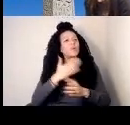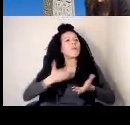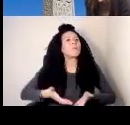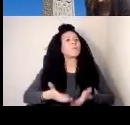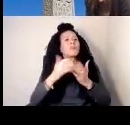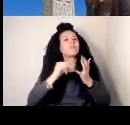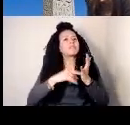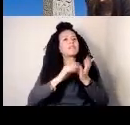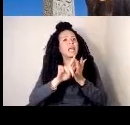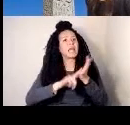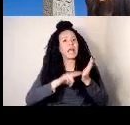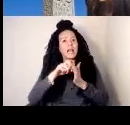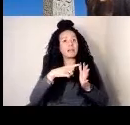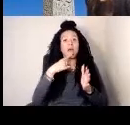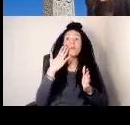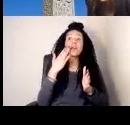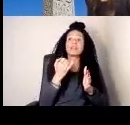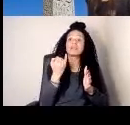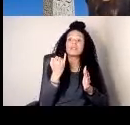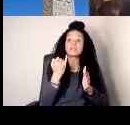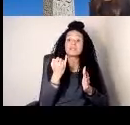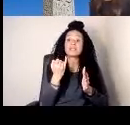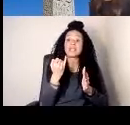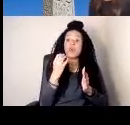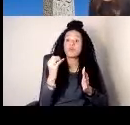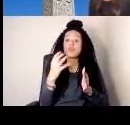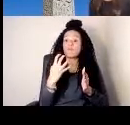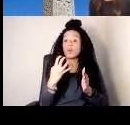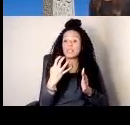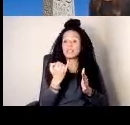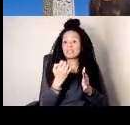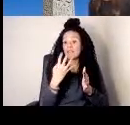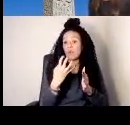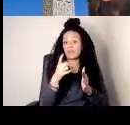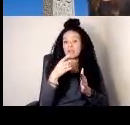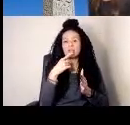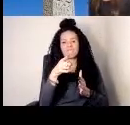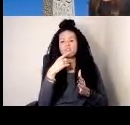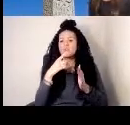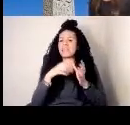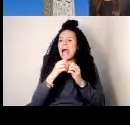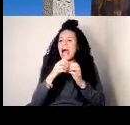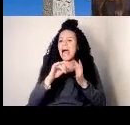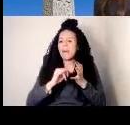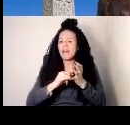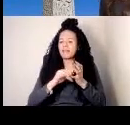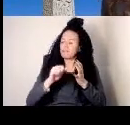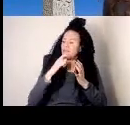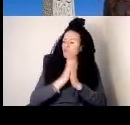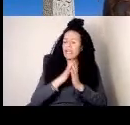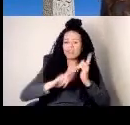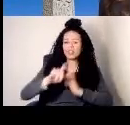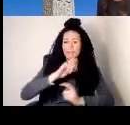circa 614, a highly respected and revered abbess, whose religious community consisted of both